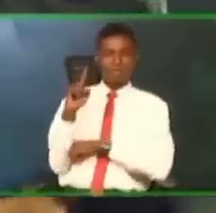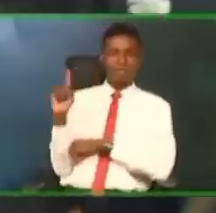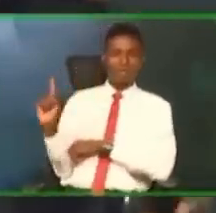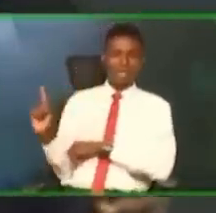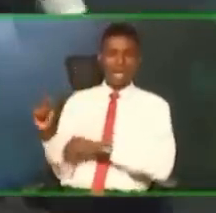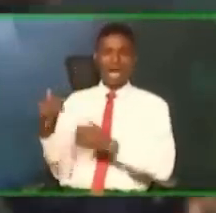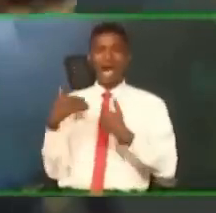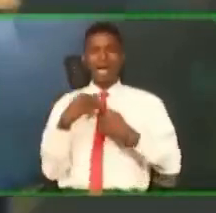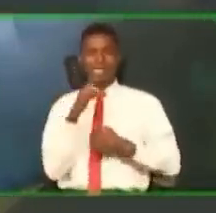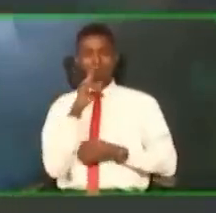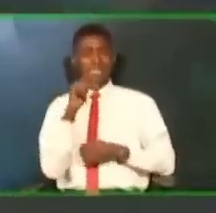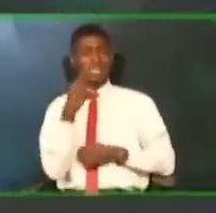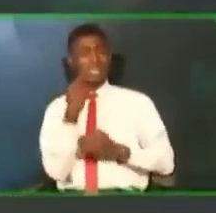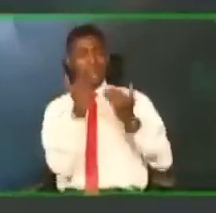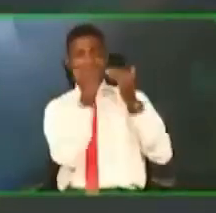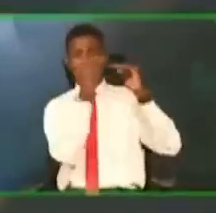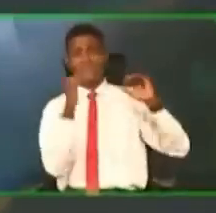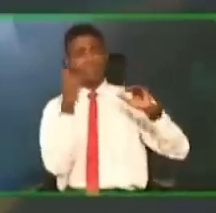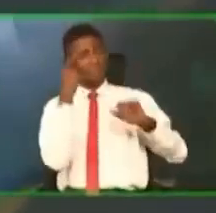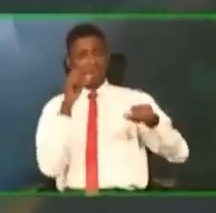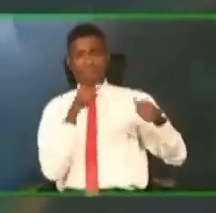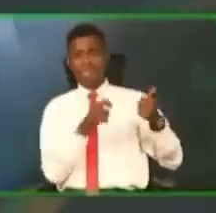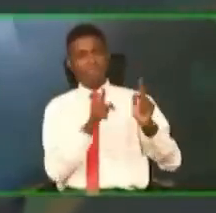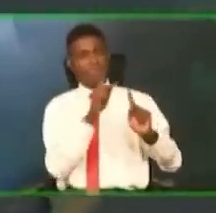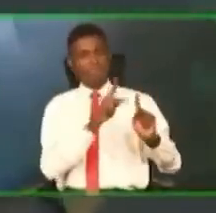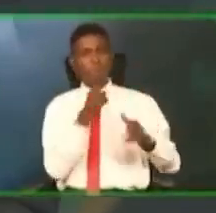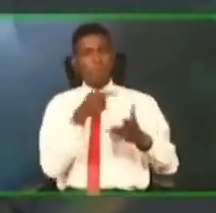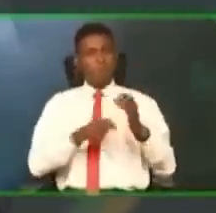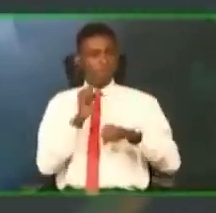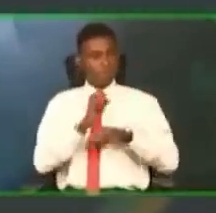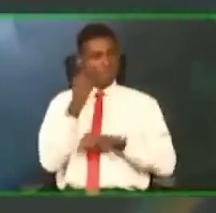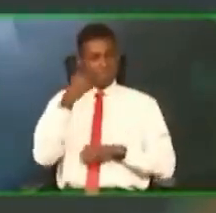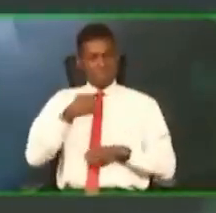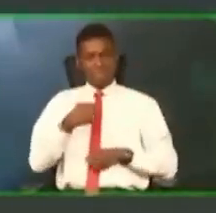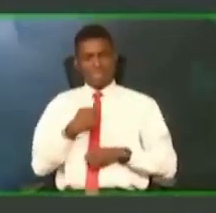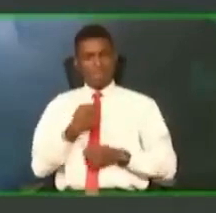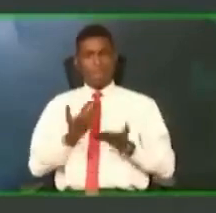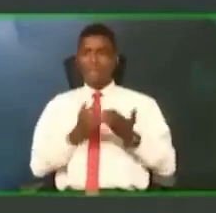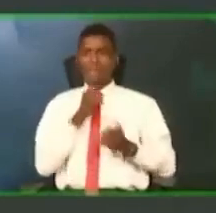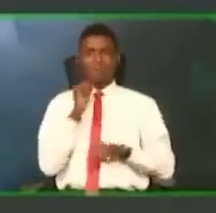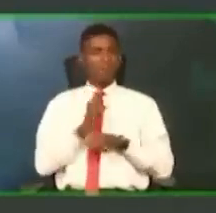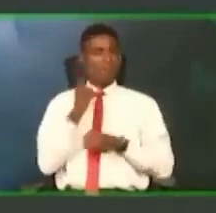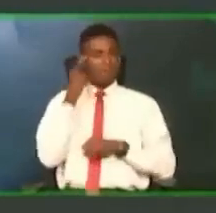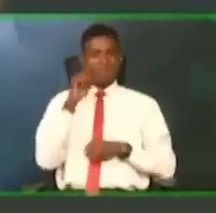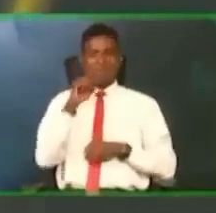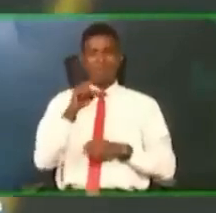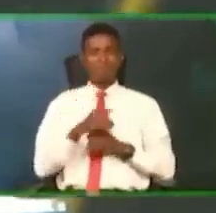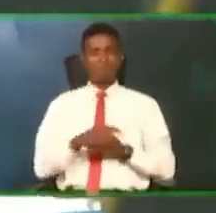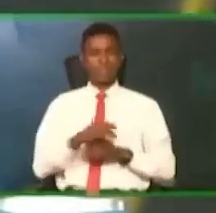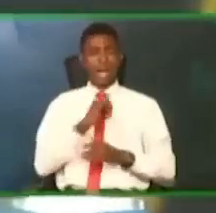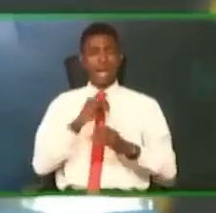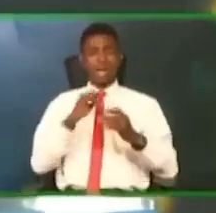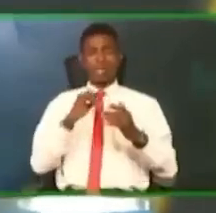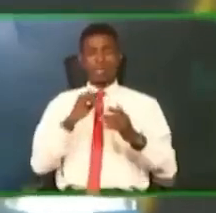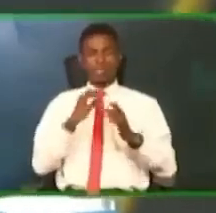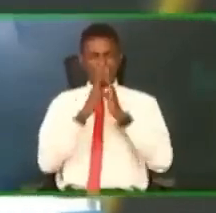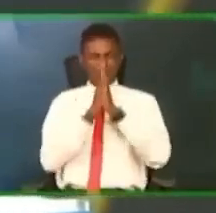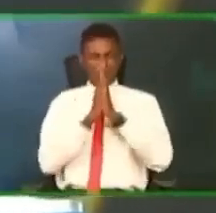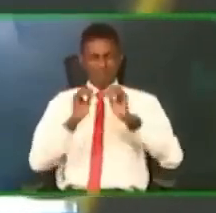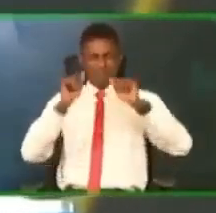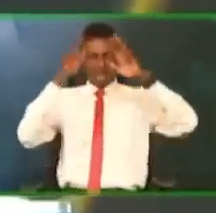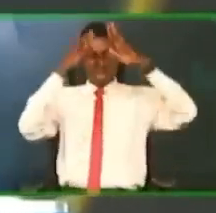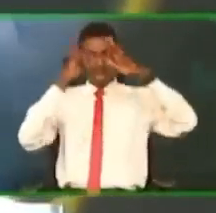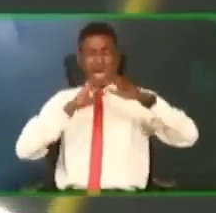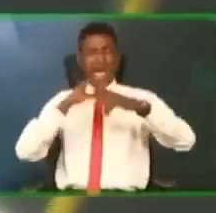the limiting factor for another. I hope you were blessed tonight. Father, I obtain grace. Someone